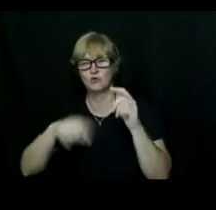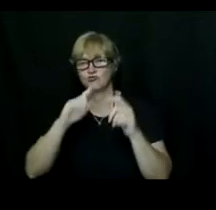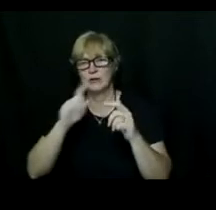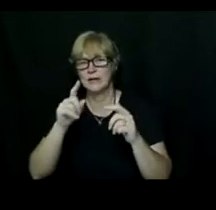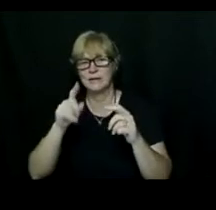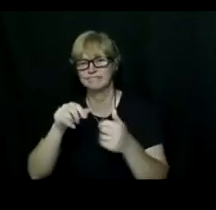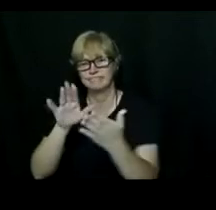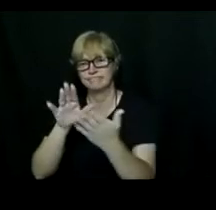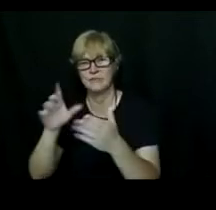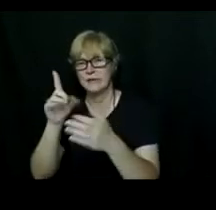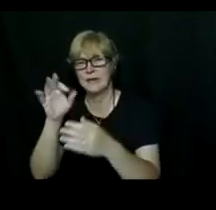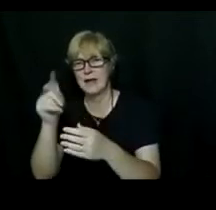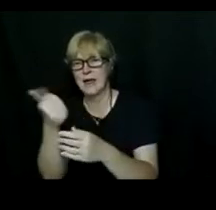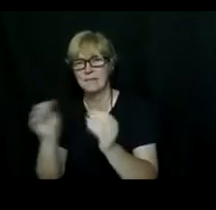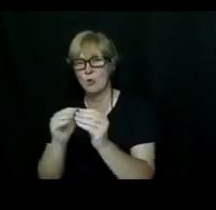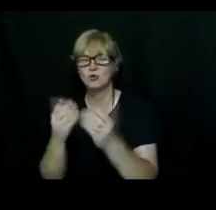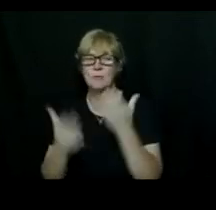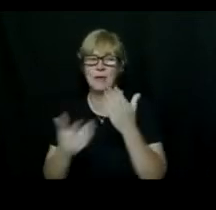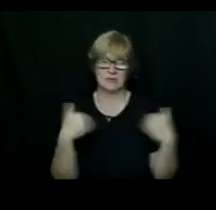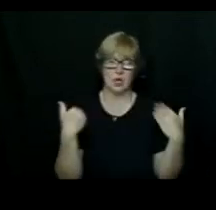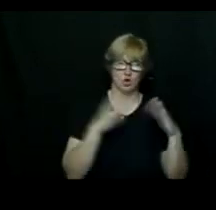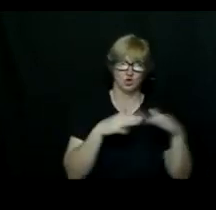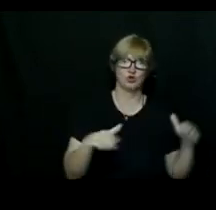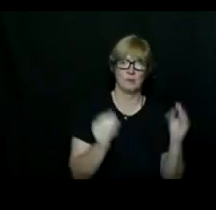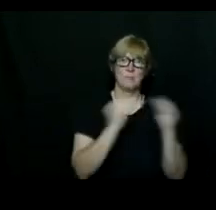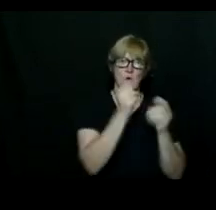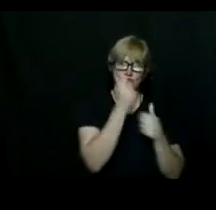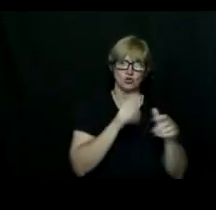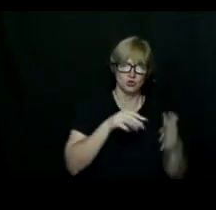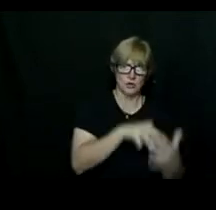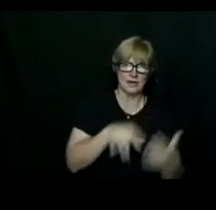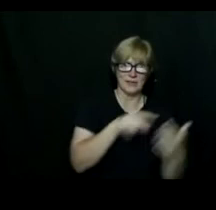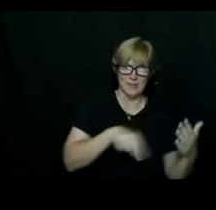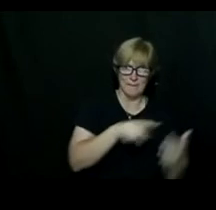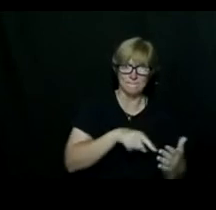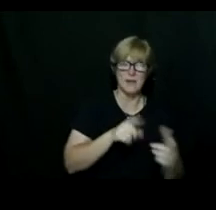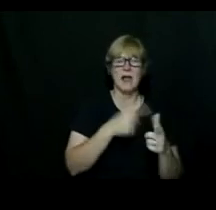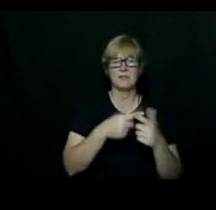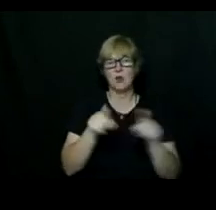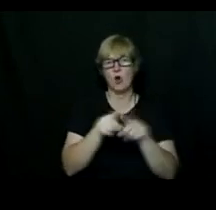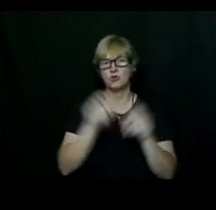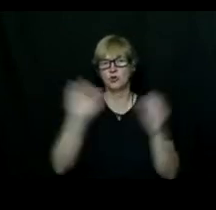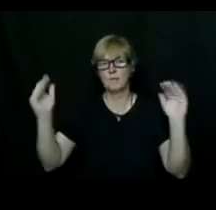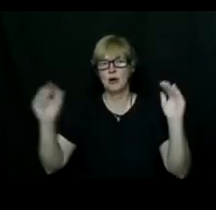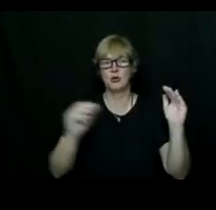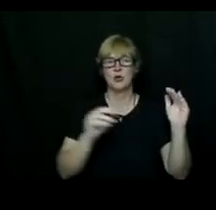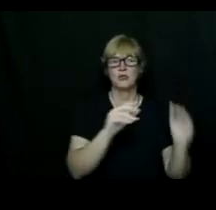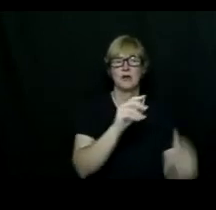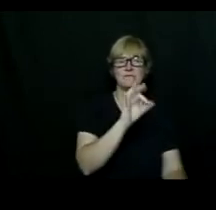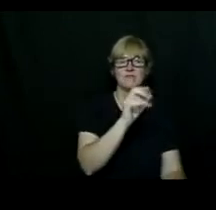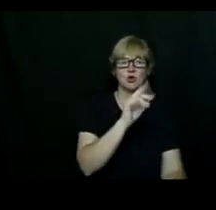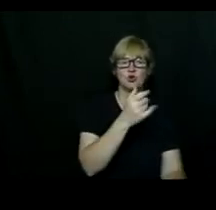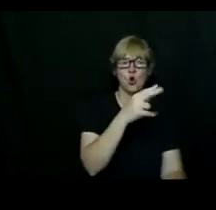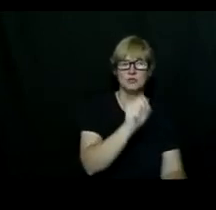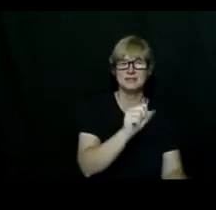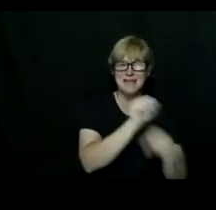would be interesting to look at younger children in this particular case, and also compare the finger gnosis task that we used with one that